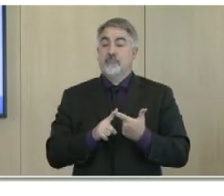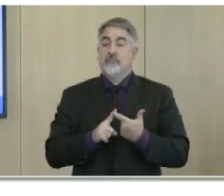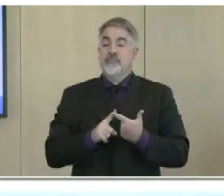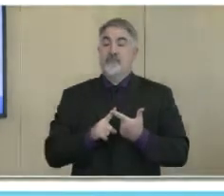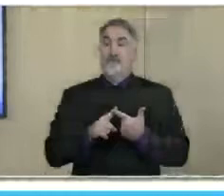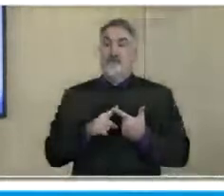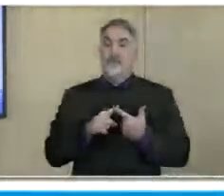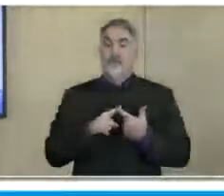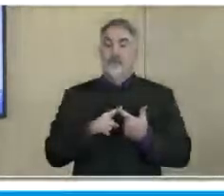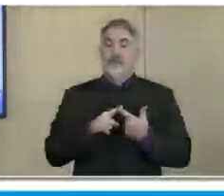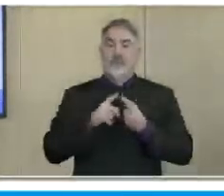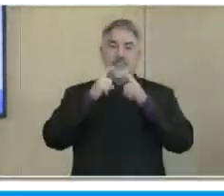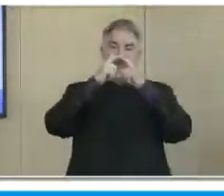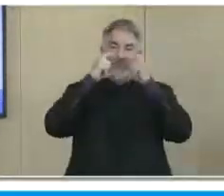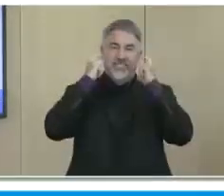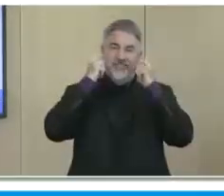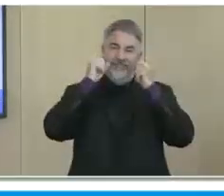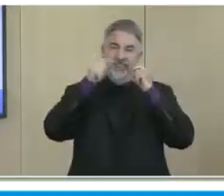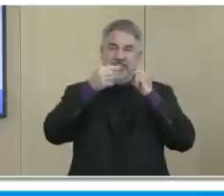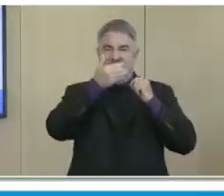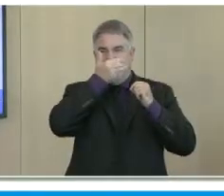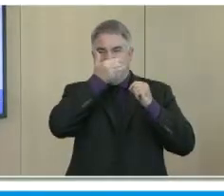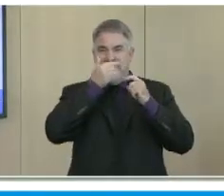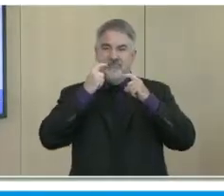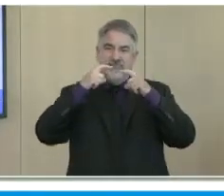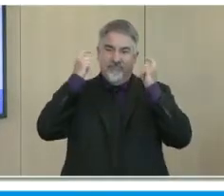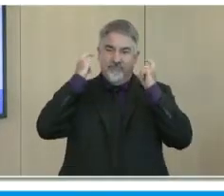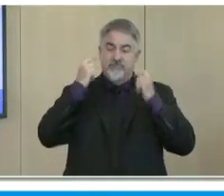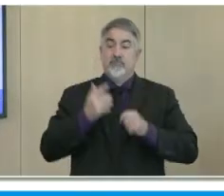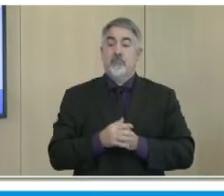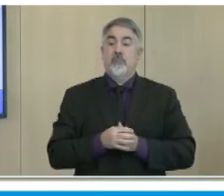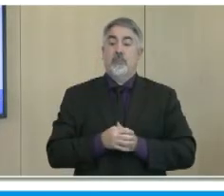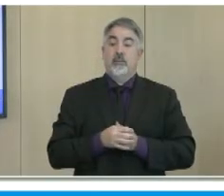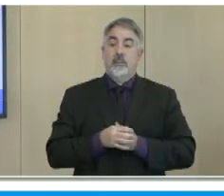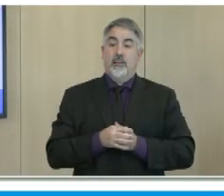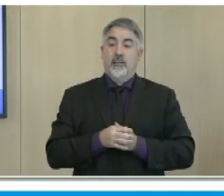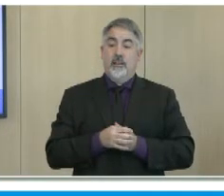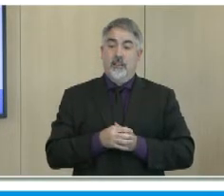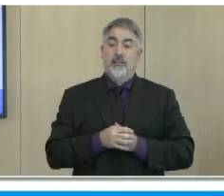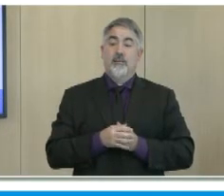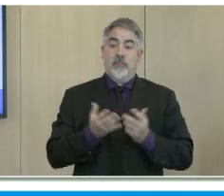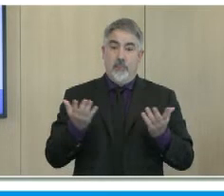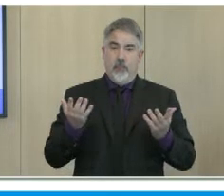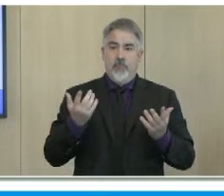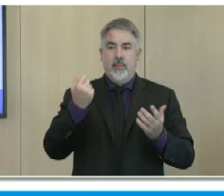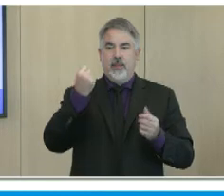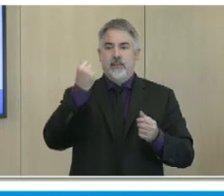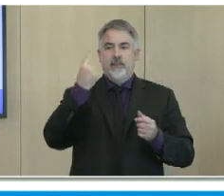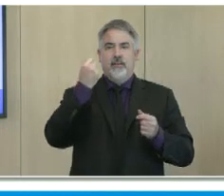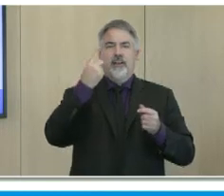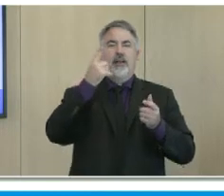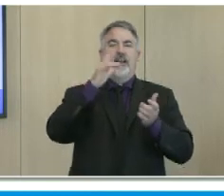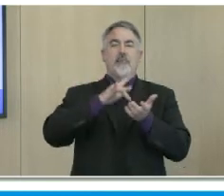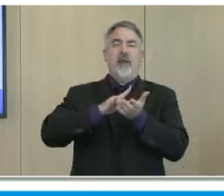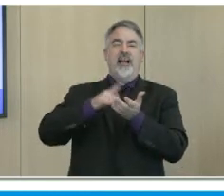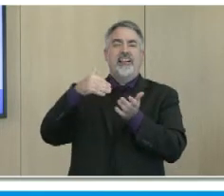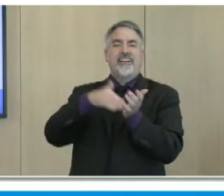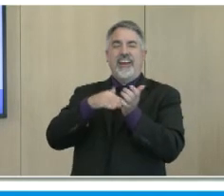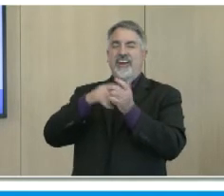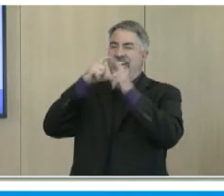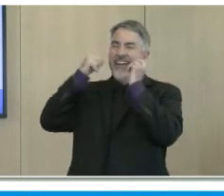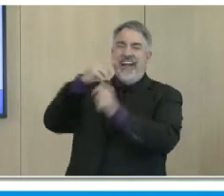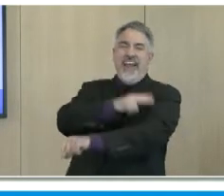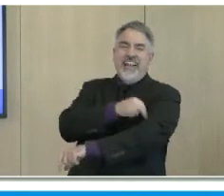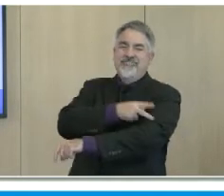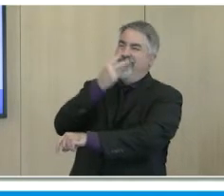coverings. And first off, we want to be clear that face coverings are distinct and different from medical masks. A medical mask,